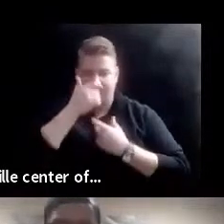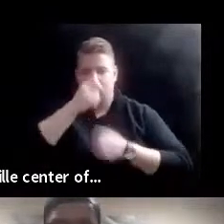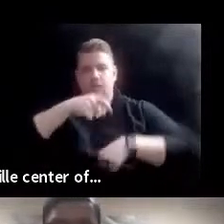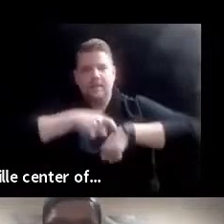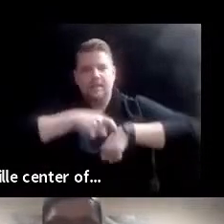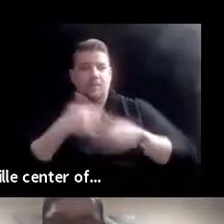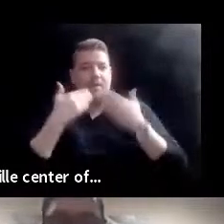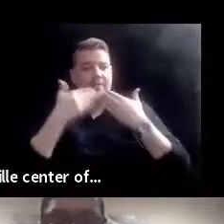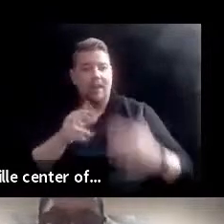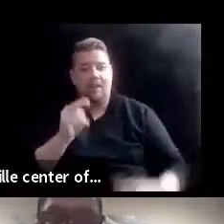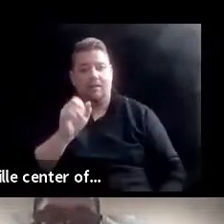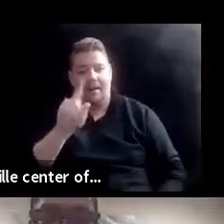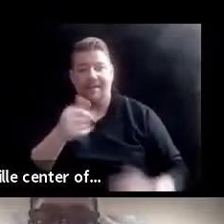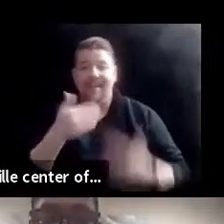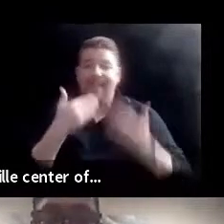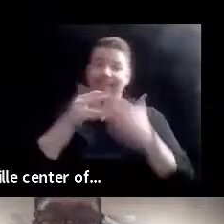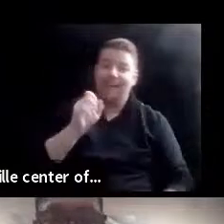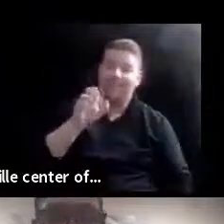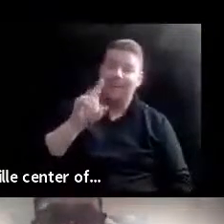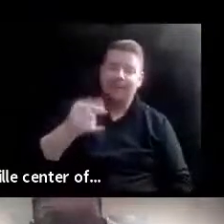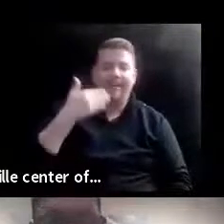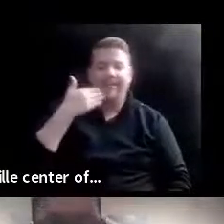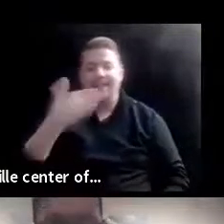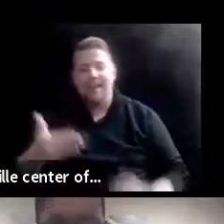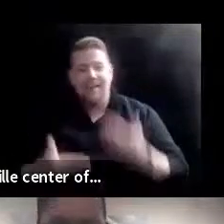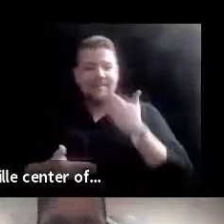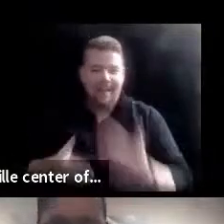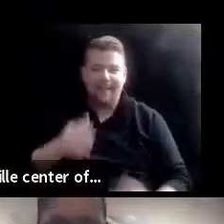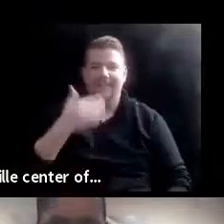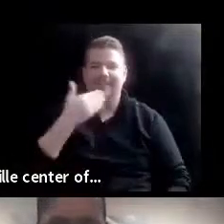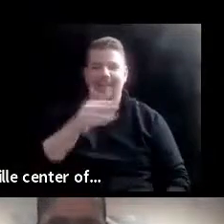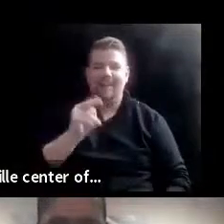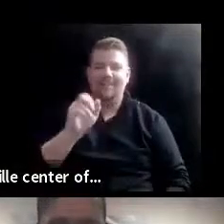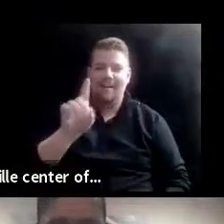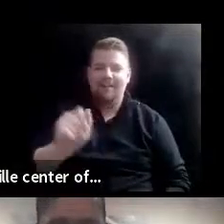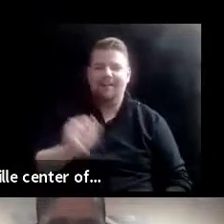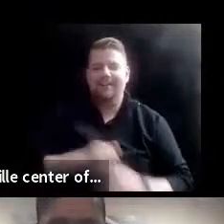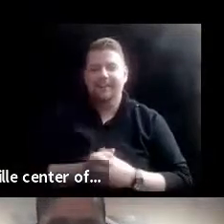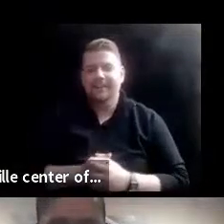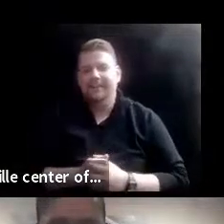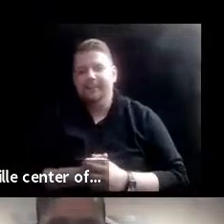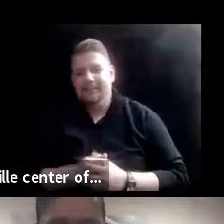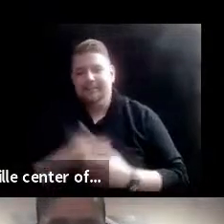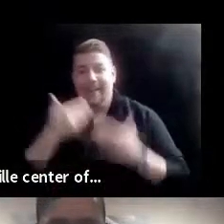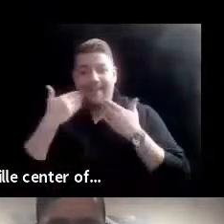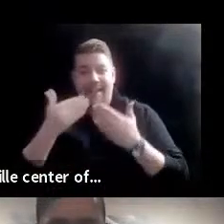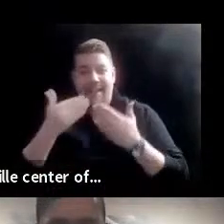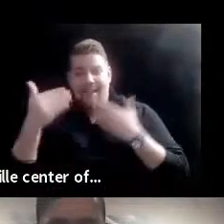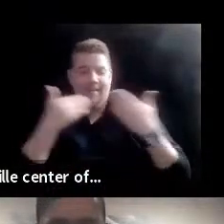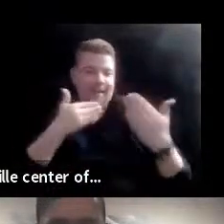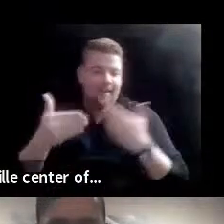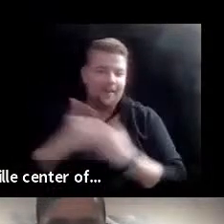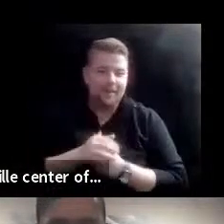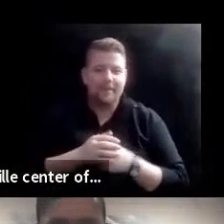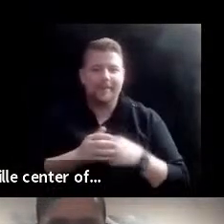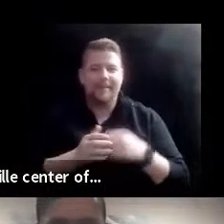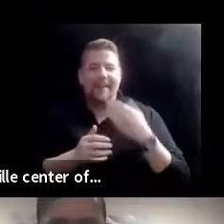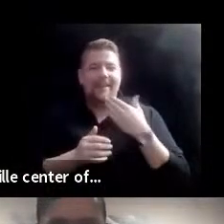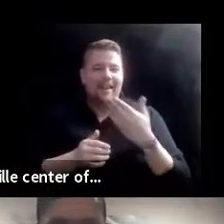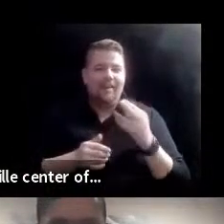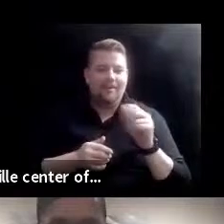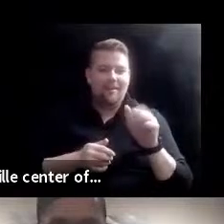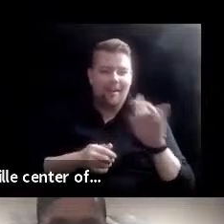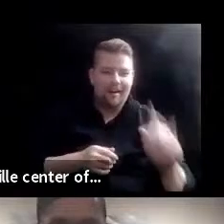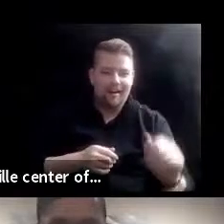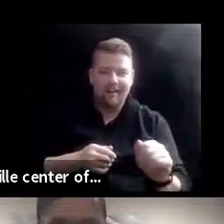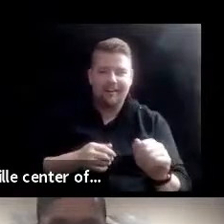thank you, Narda. Thank you, Narda. Thank you. Thanks, Narda. Thank you. Thank you, Narda. You